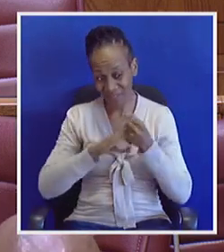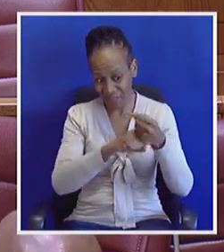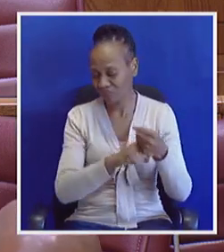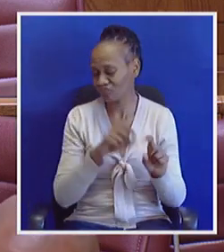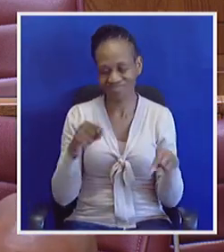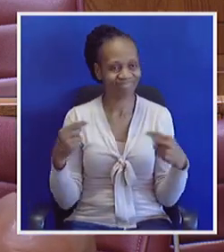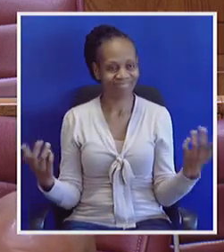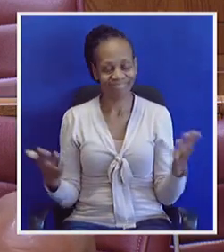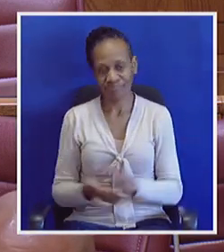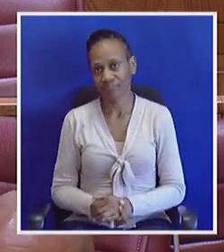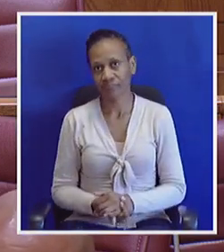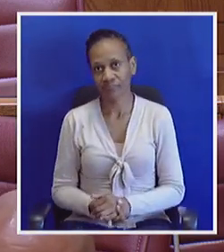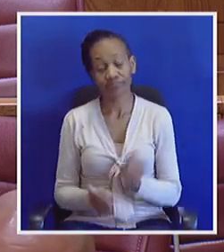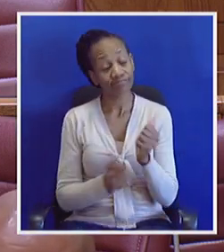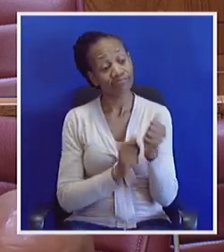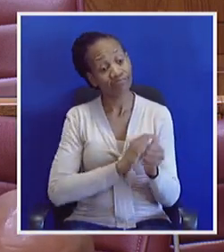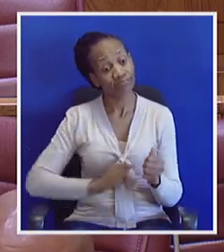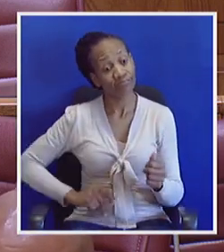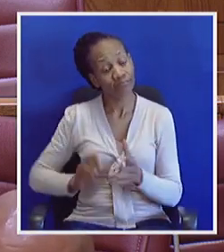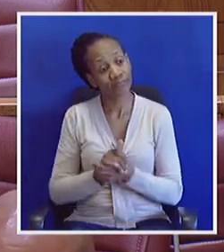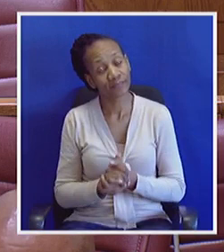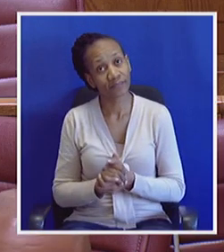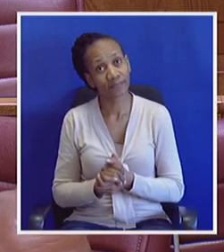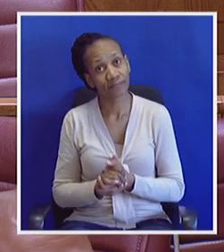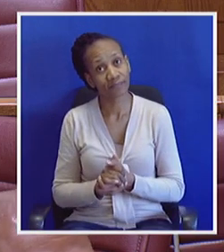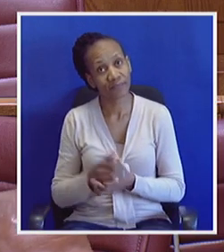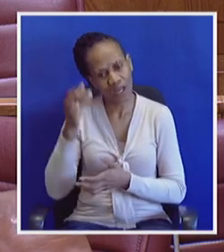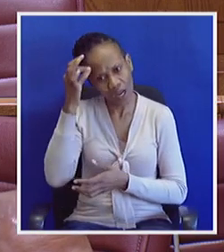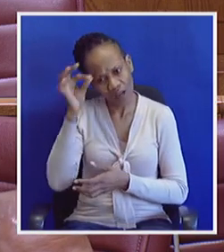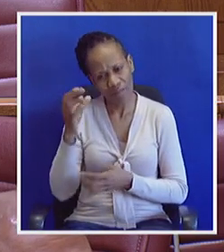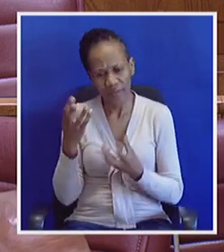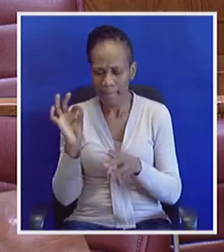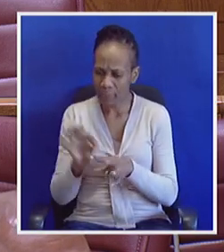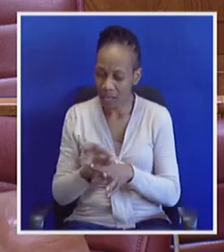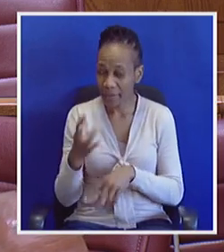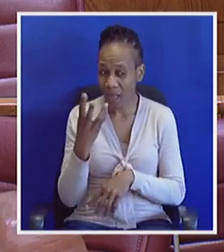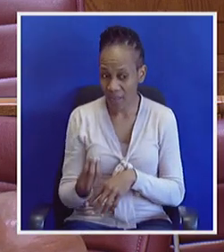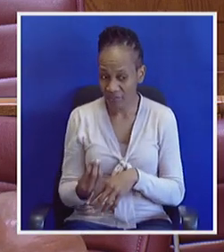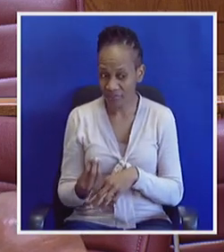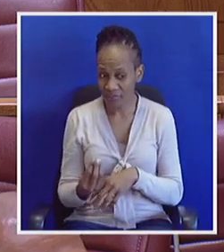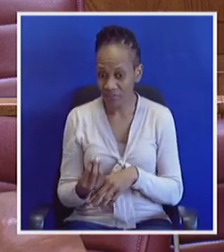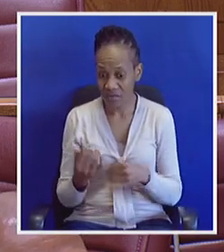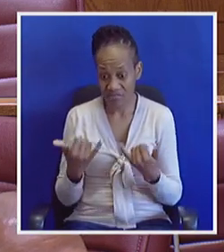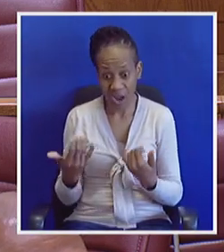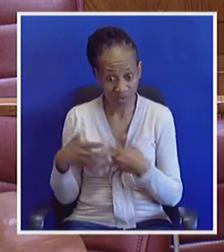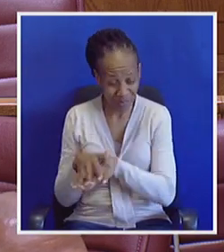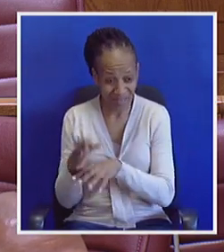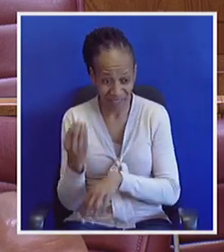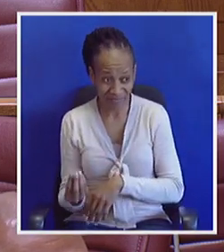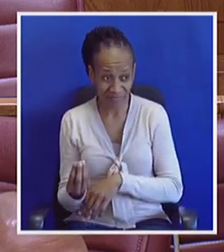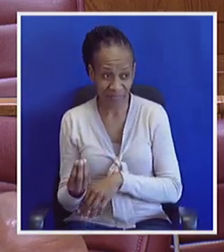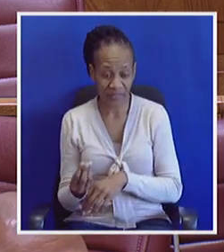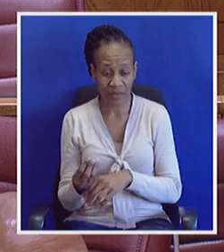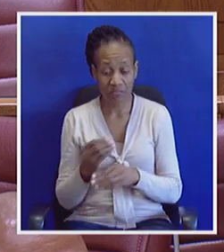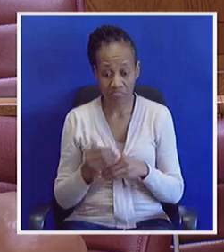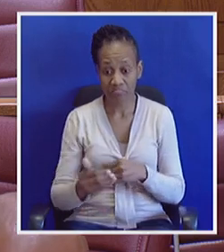Deputy President, does the government have a practical plan that is currently being implemented with intentions